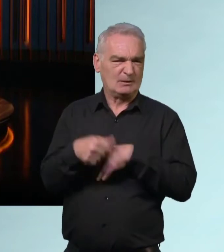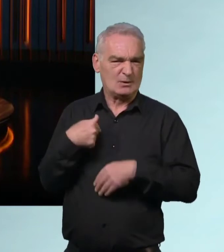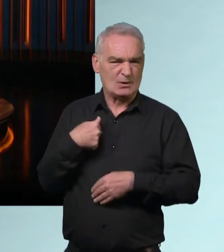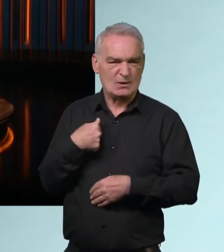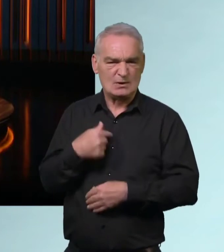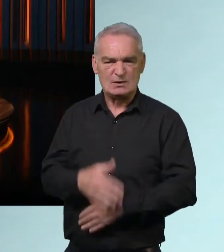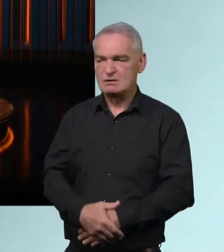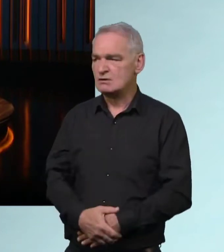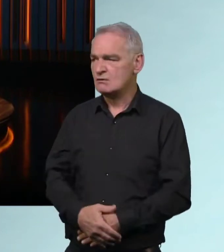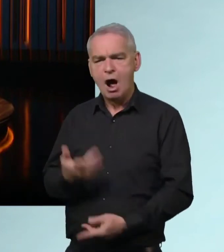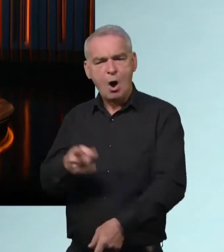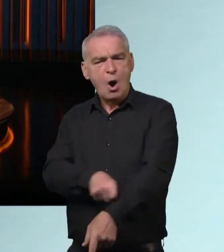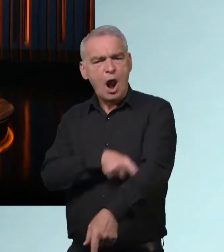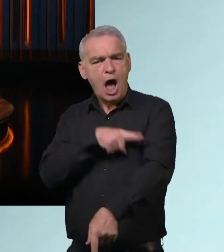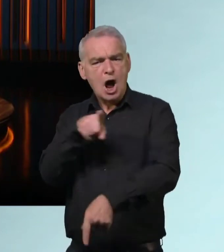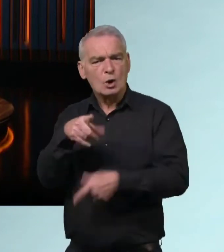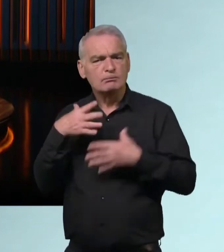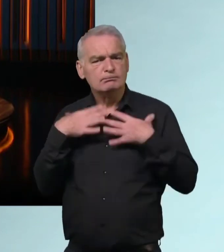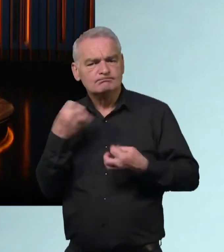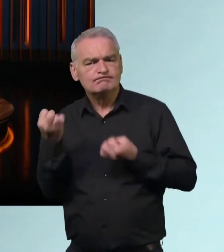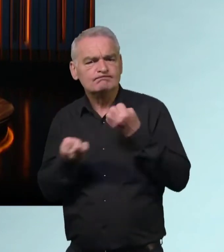a pathologist for?